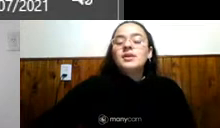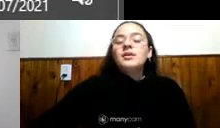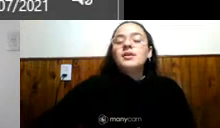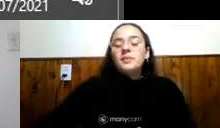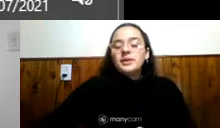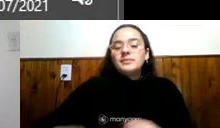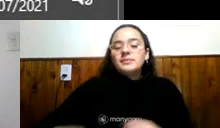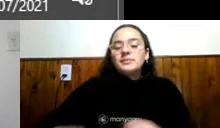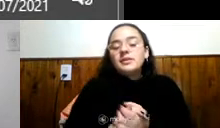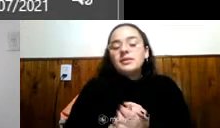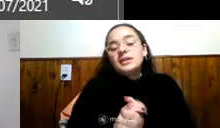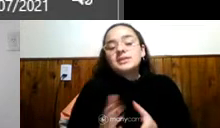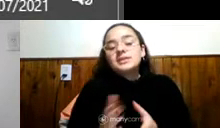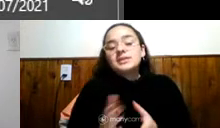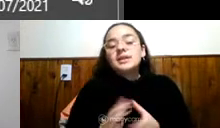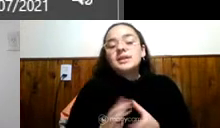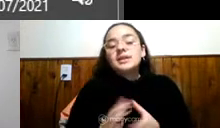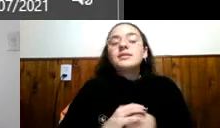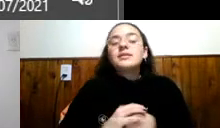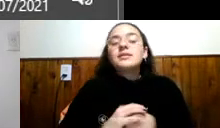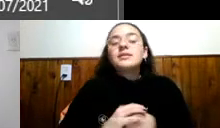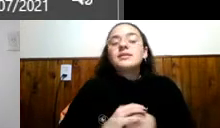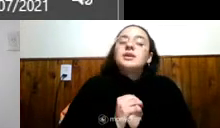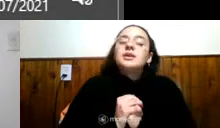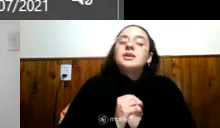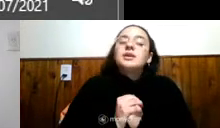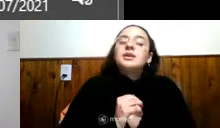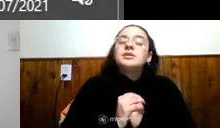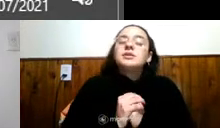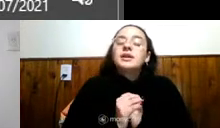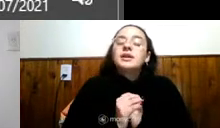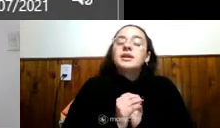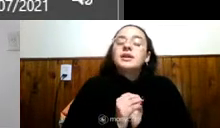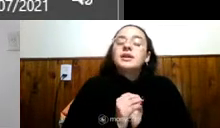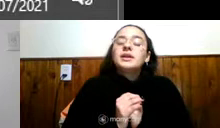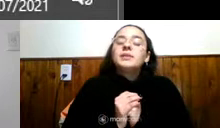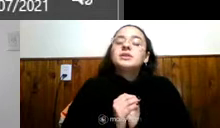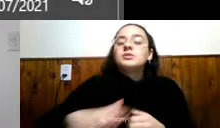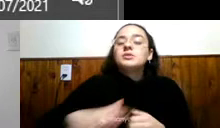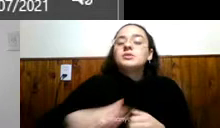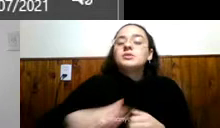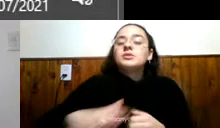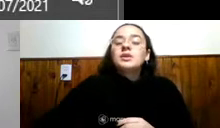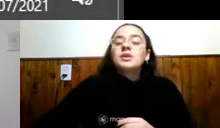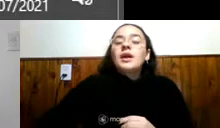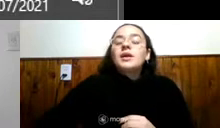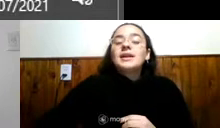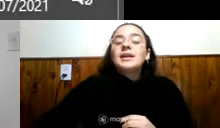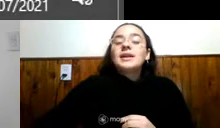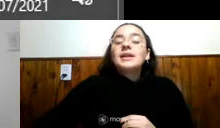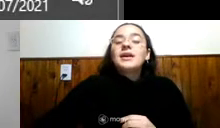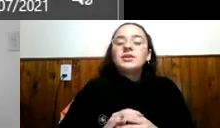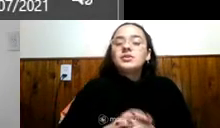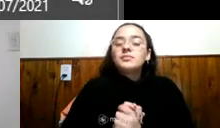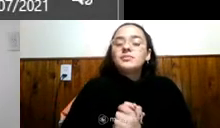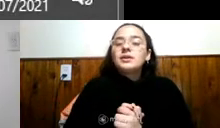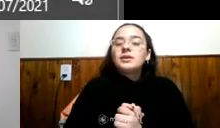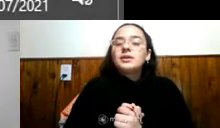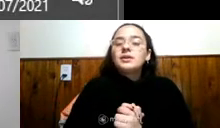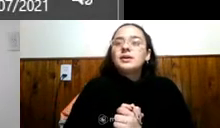Well, as I said, is very important also the cultural awareness. Canada has a lot